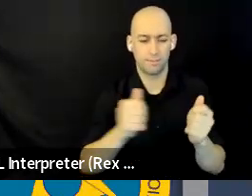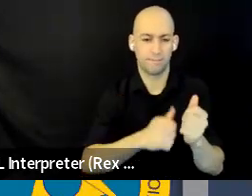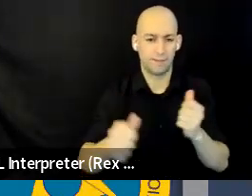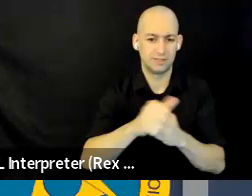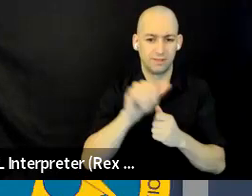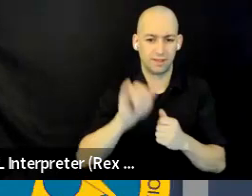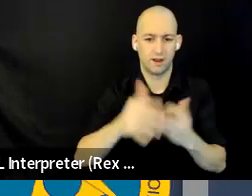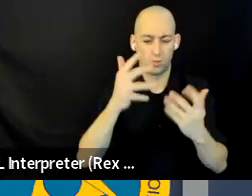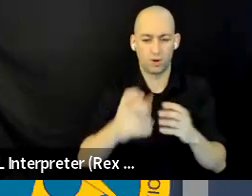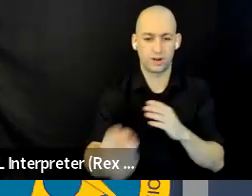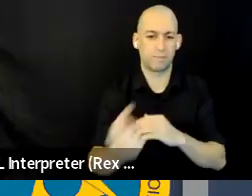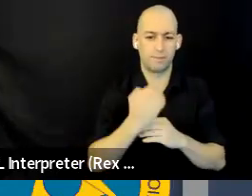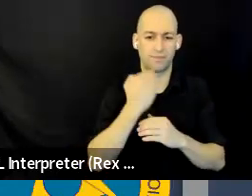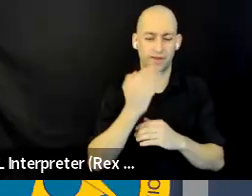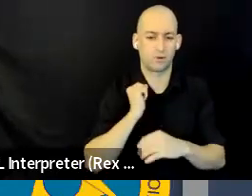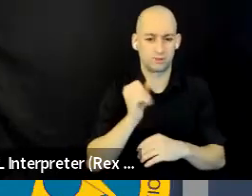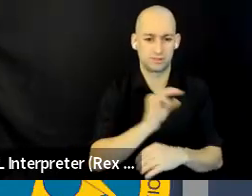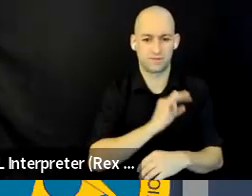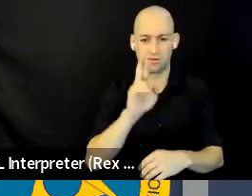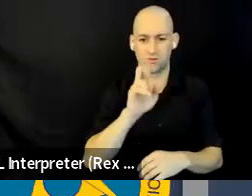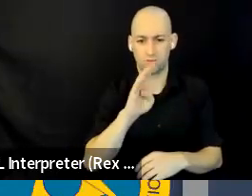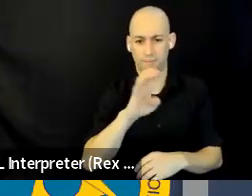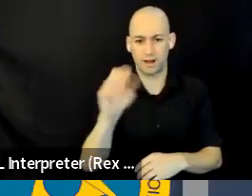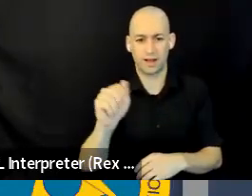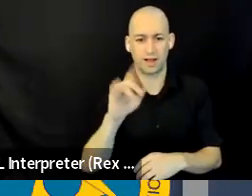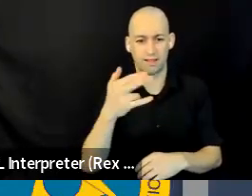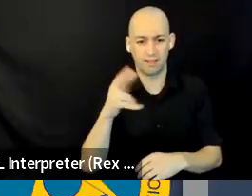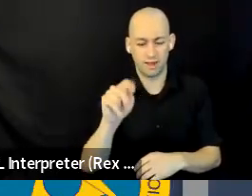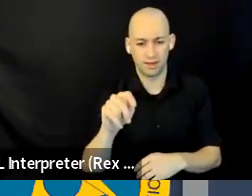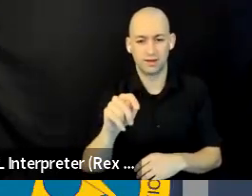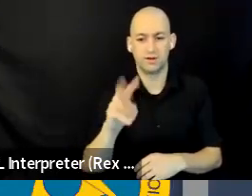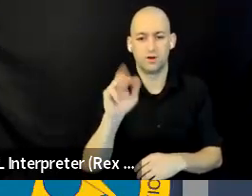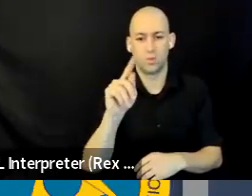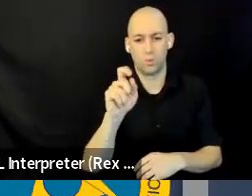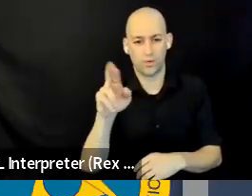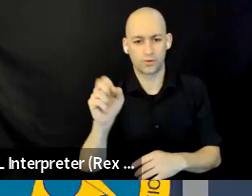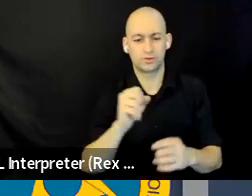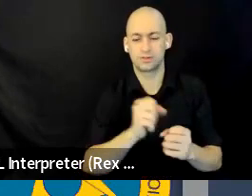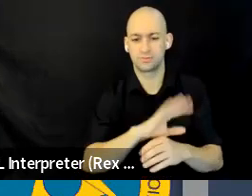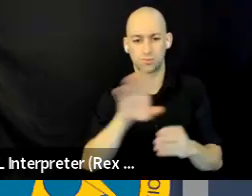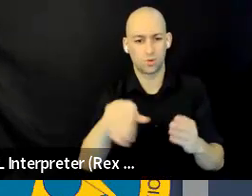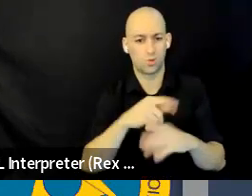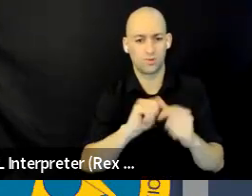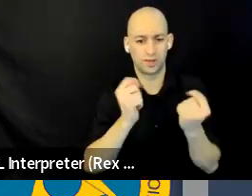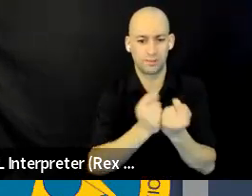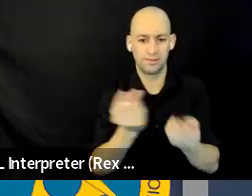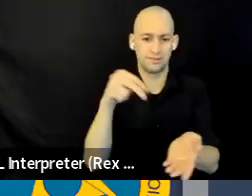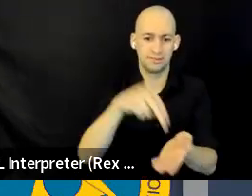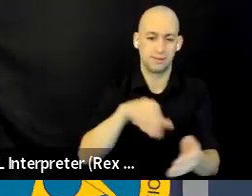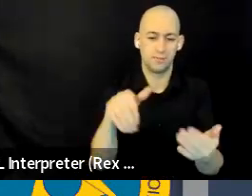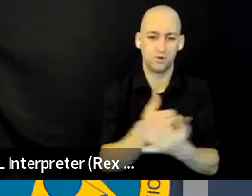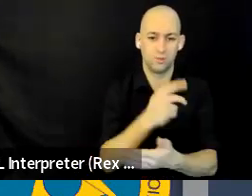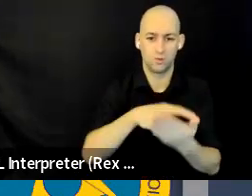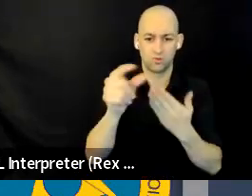wanted to come up and thank staff, Rebecca Light and Lori Waters and the entire team. Standing up a new program is not